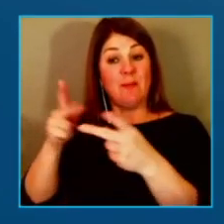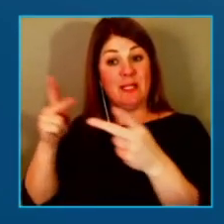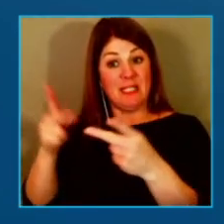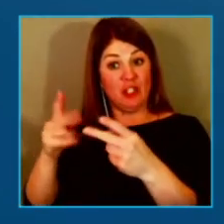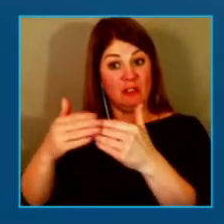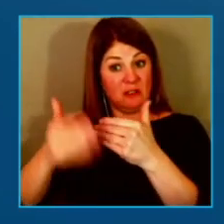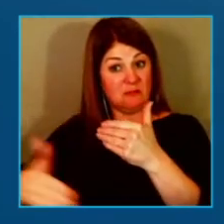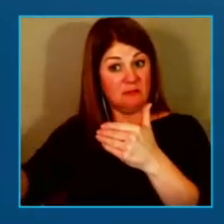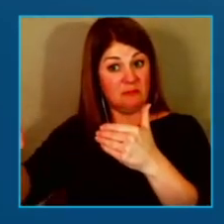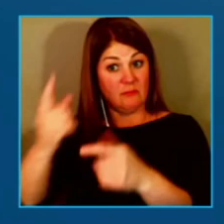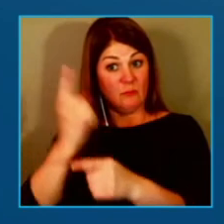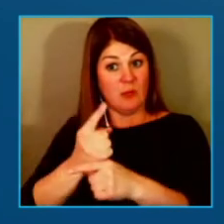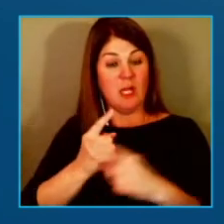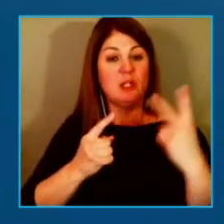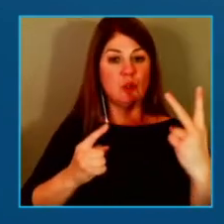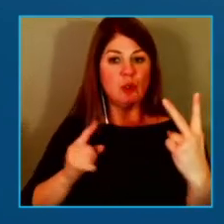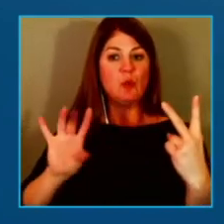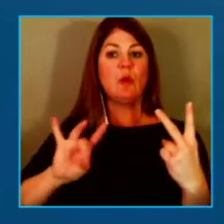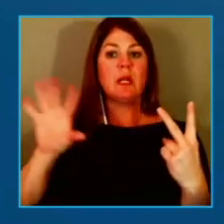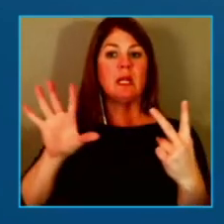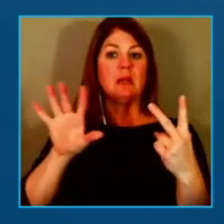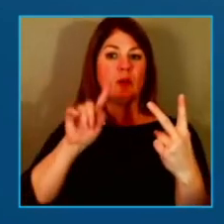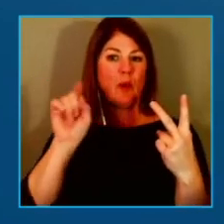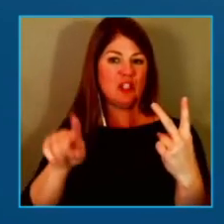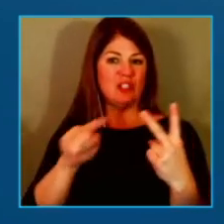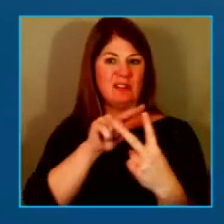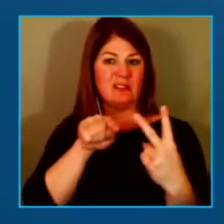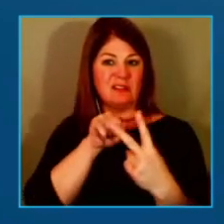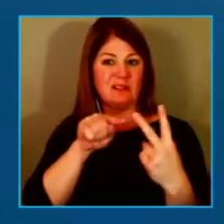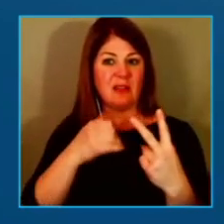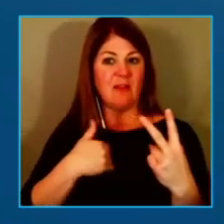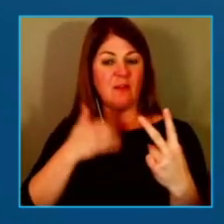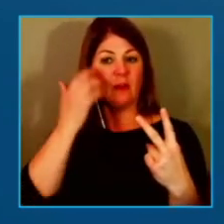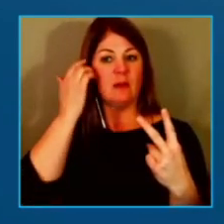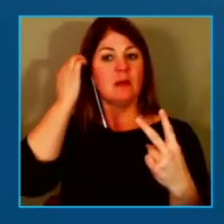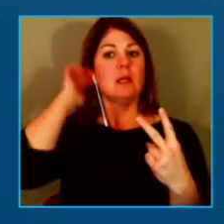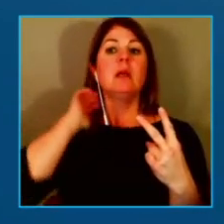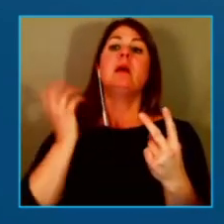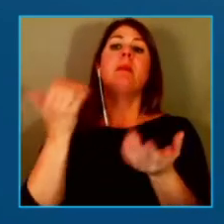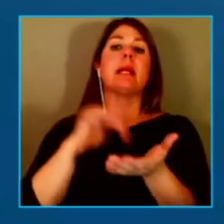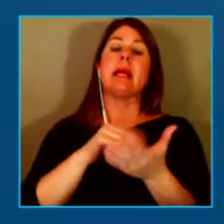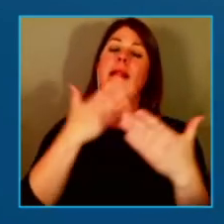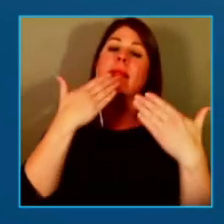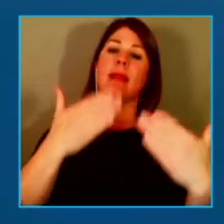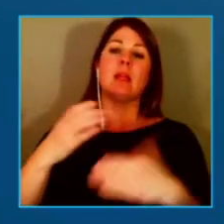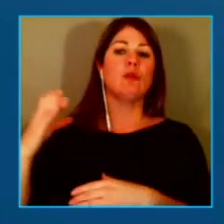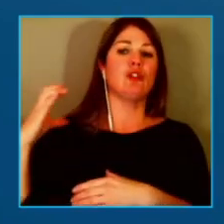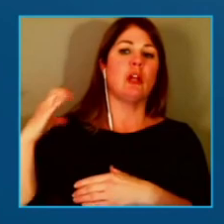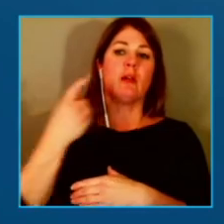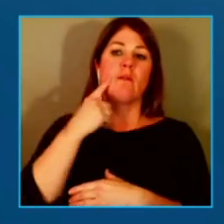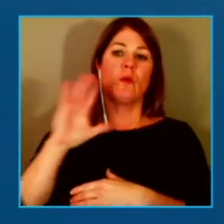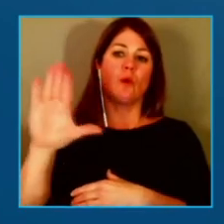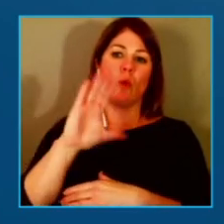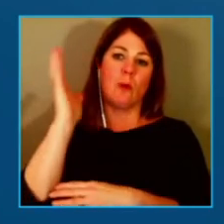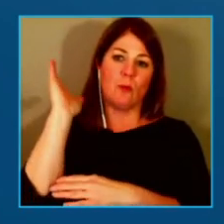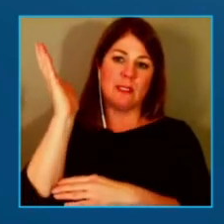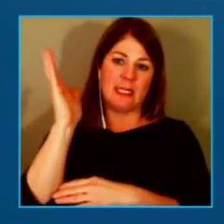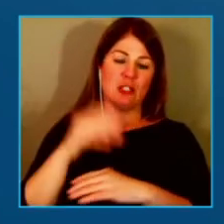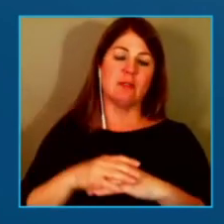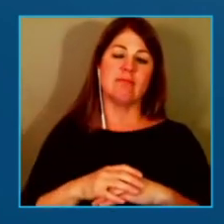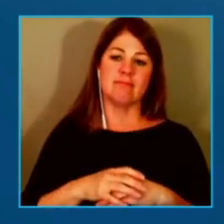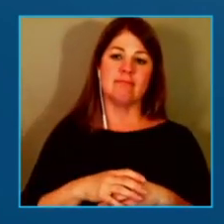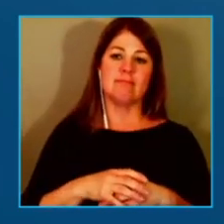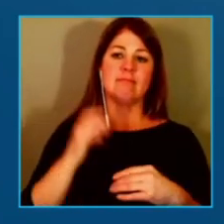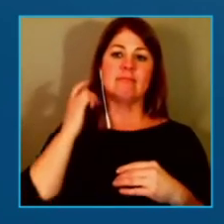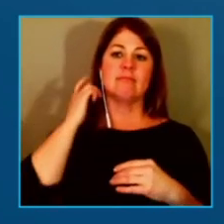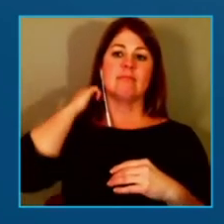2 clarifications. But I, again, I want to thank the chair for the presentation. Go ahead.